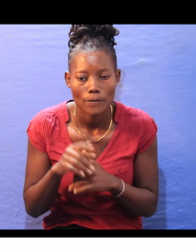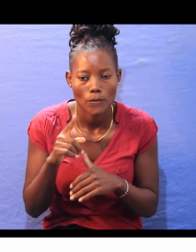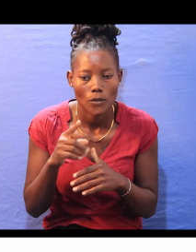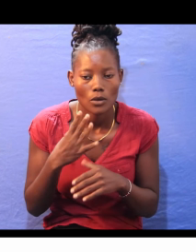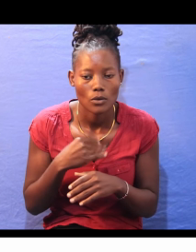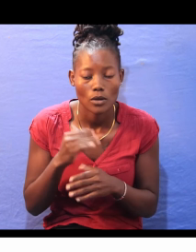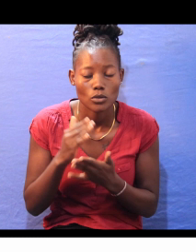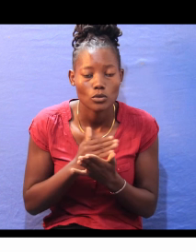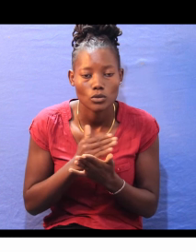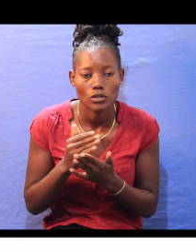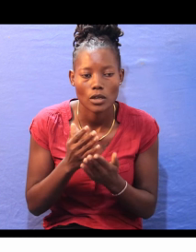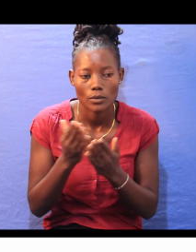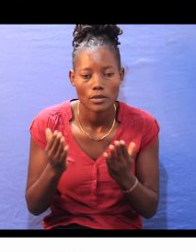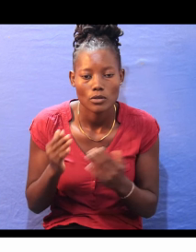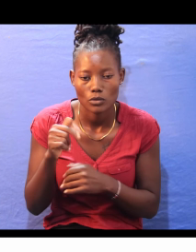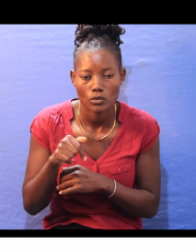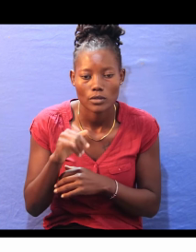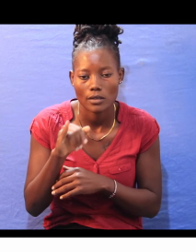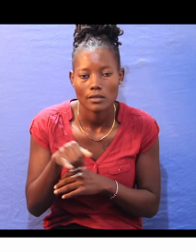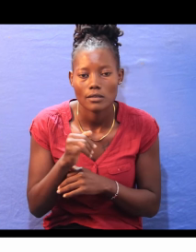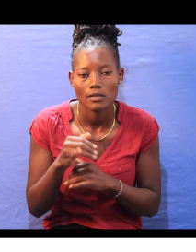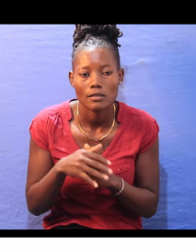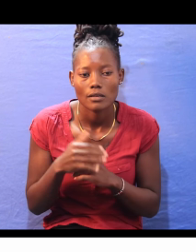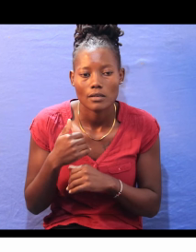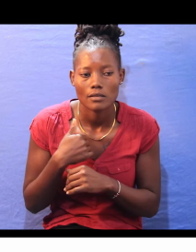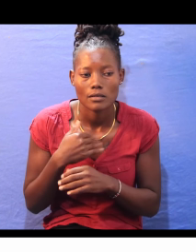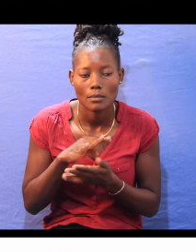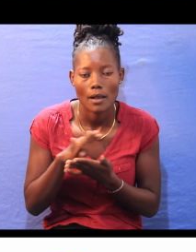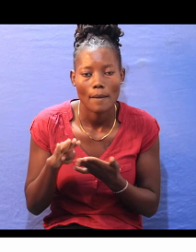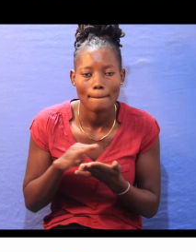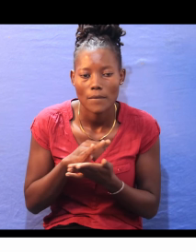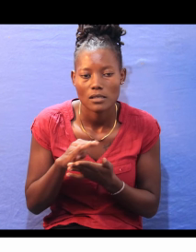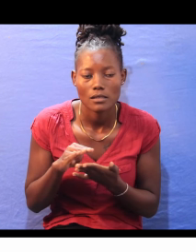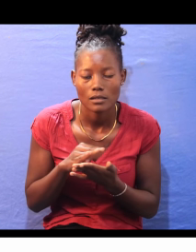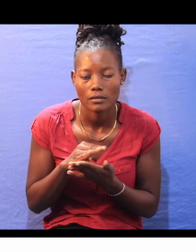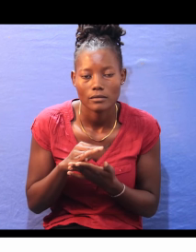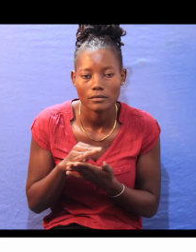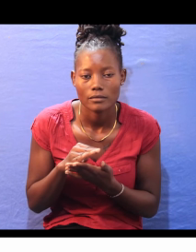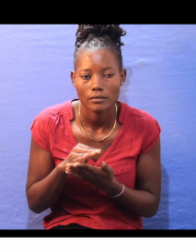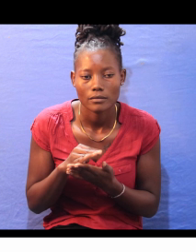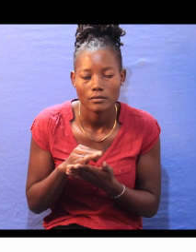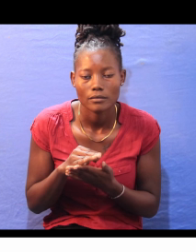with you today is just my basic